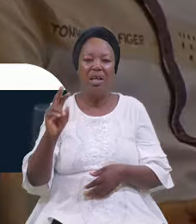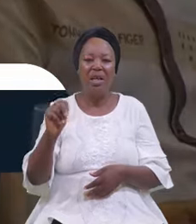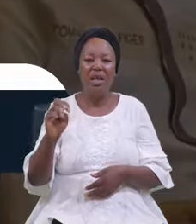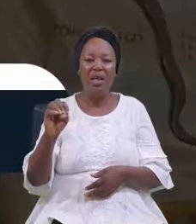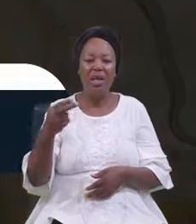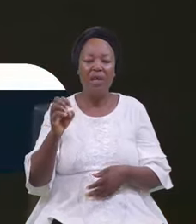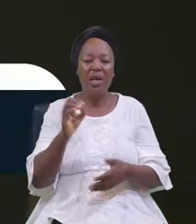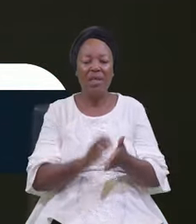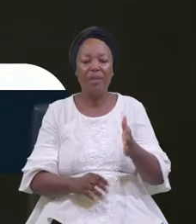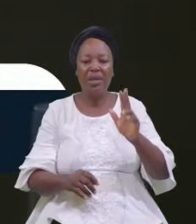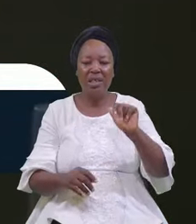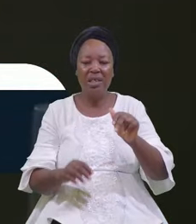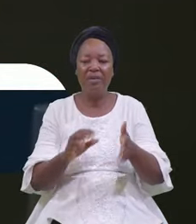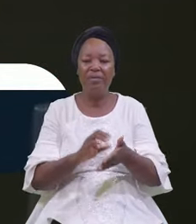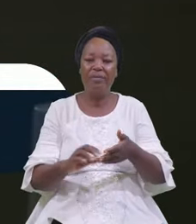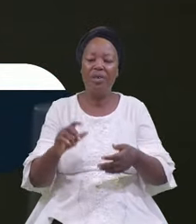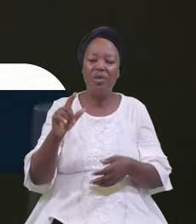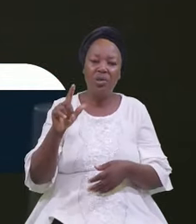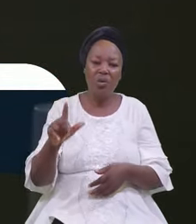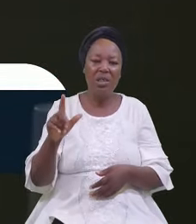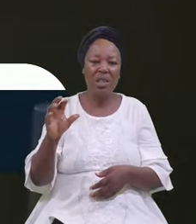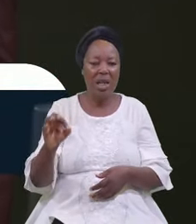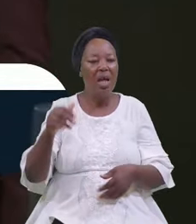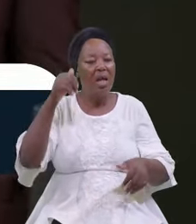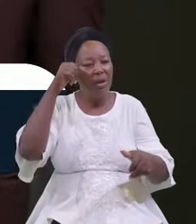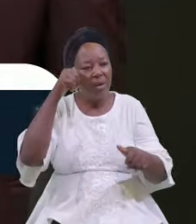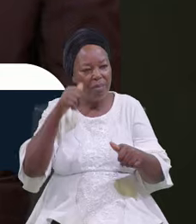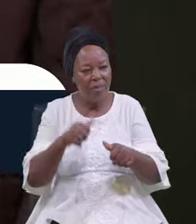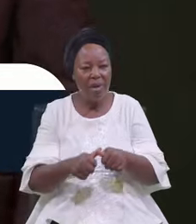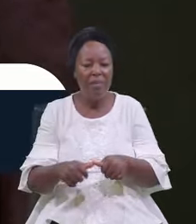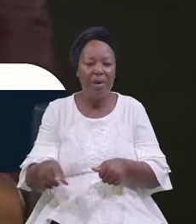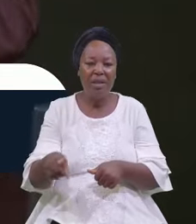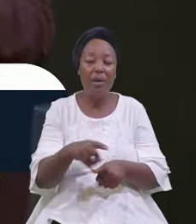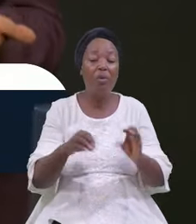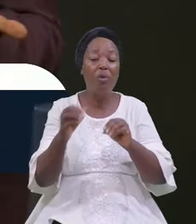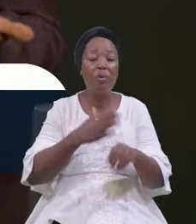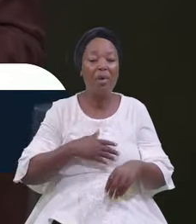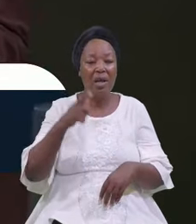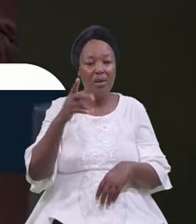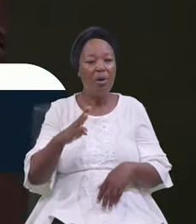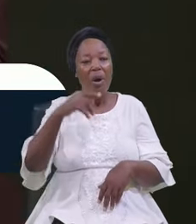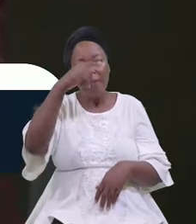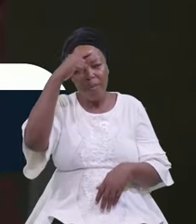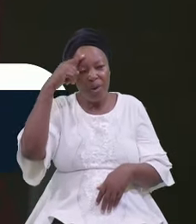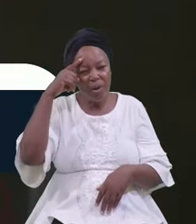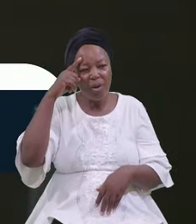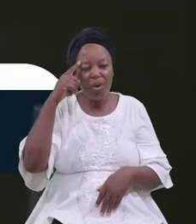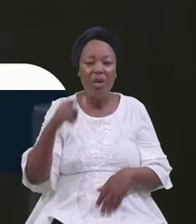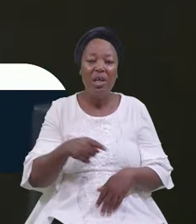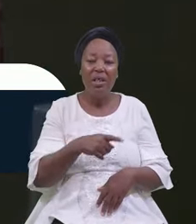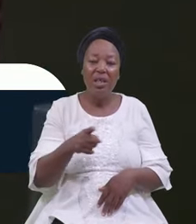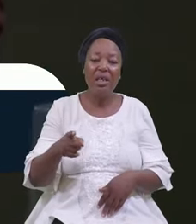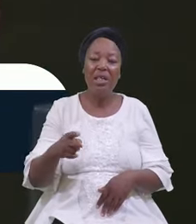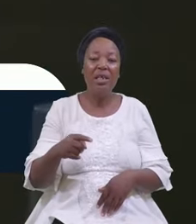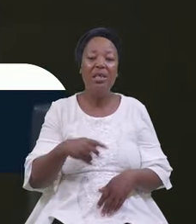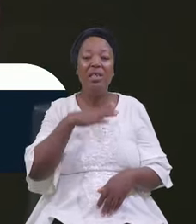13, looking at verse 29, remember them, oh my God, because they have